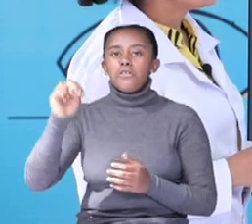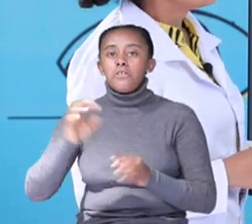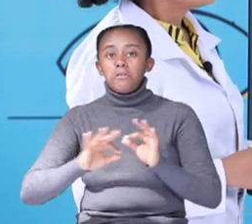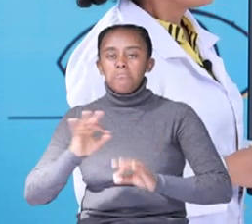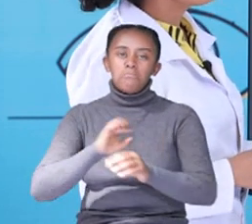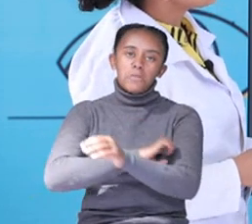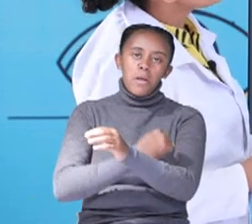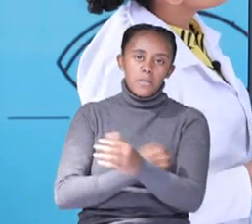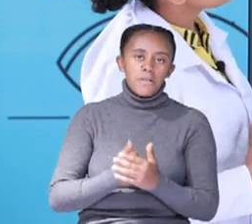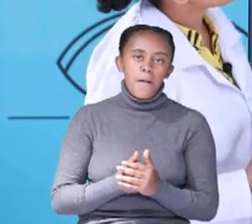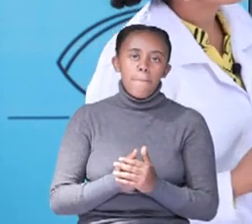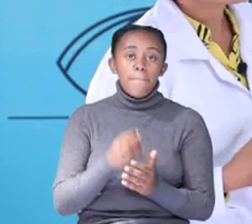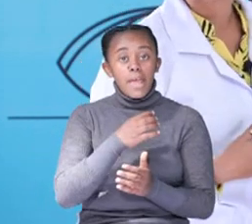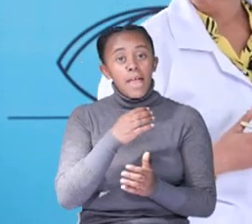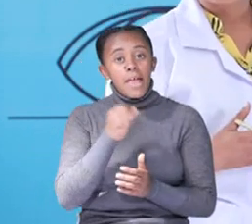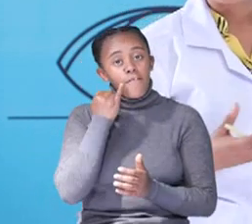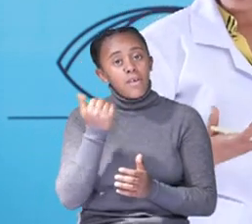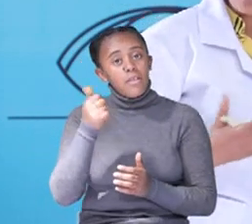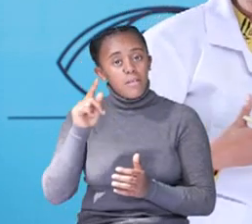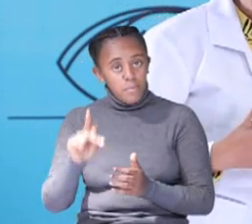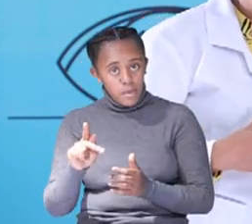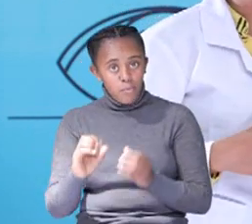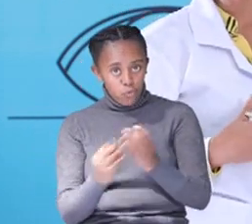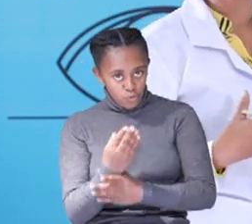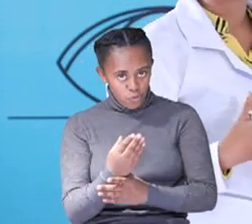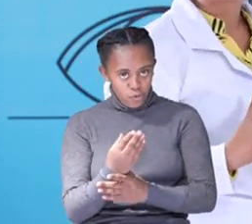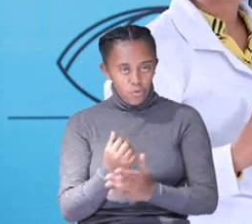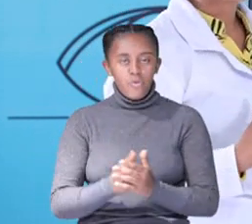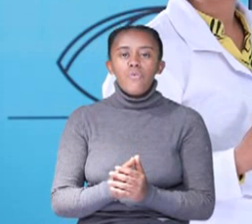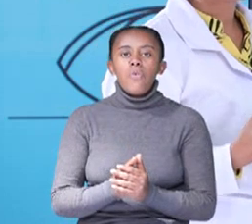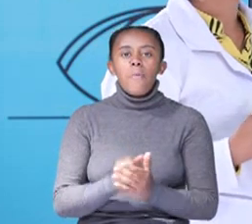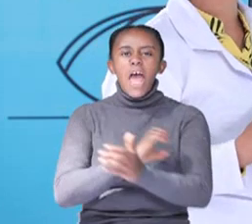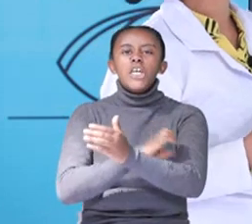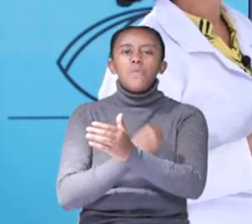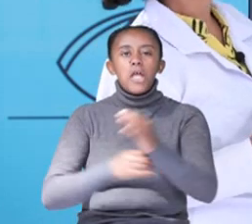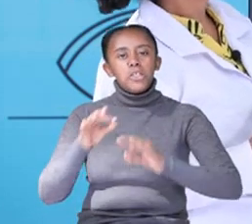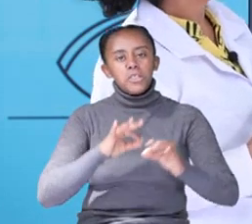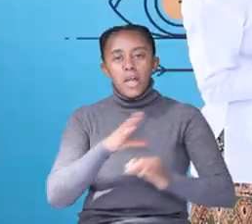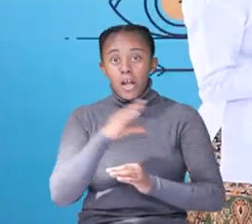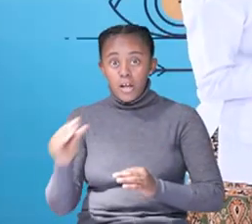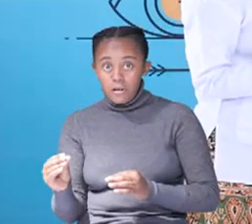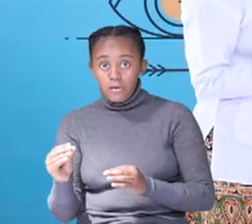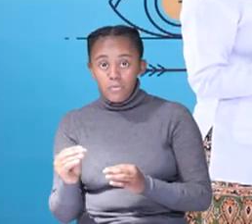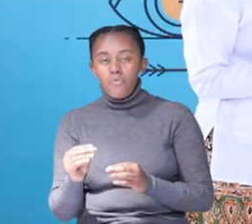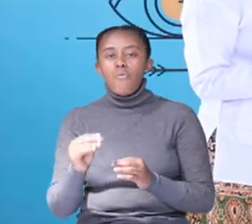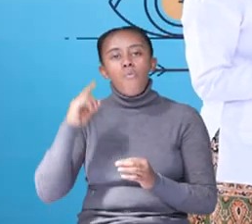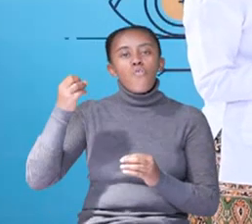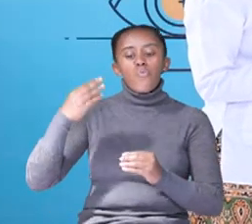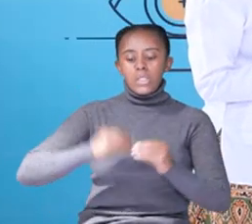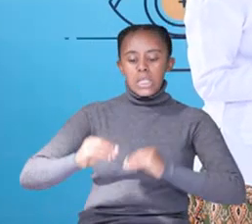photosynthesis. If ATP is produced by respiration and photosynthesis, let's have how